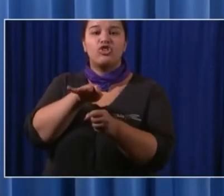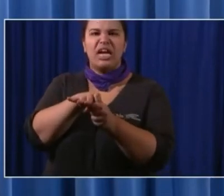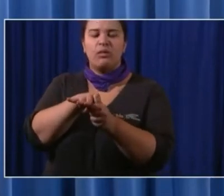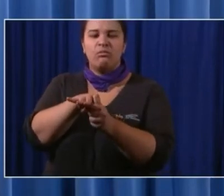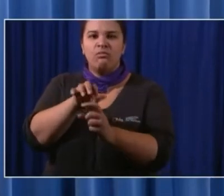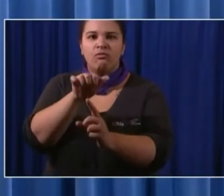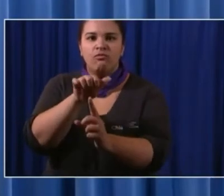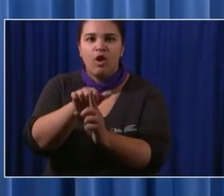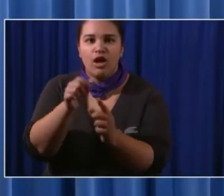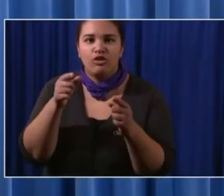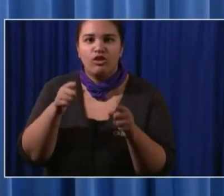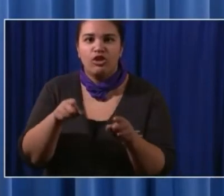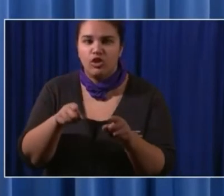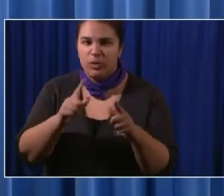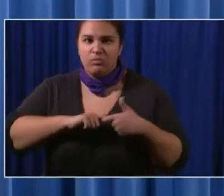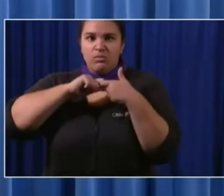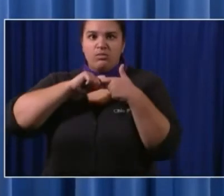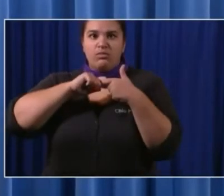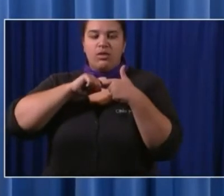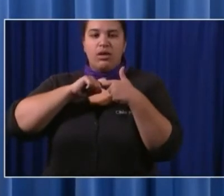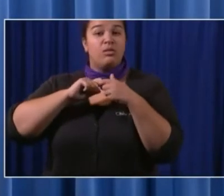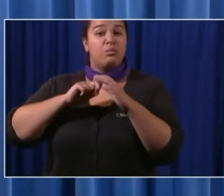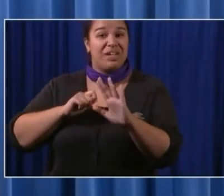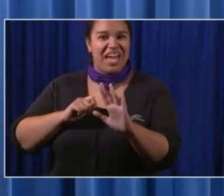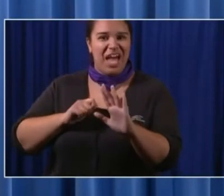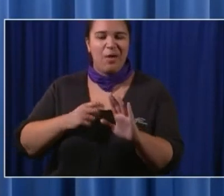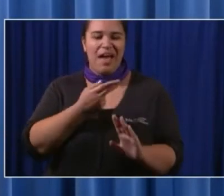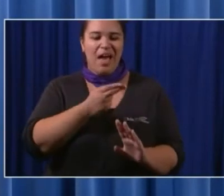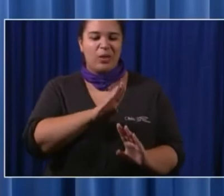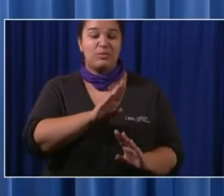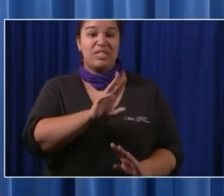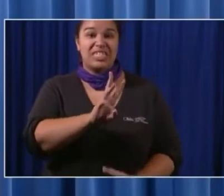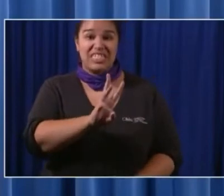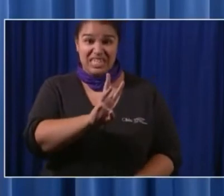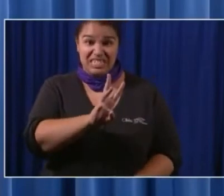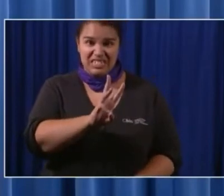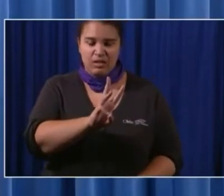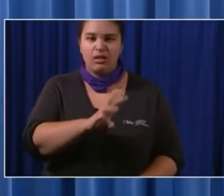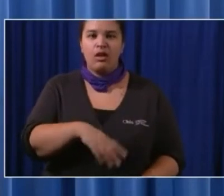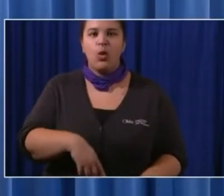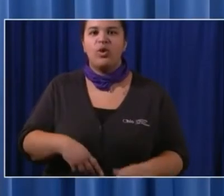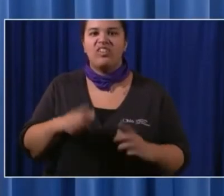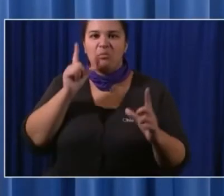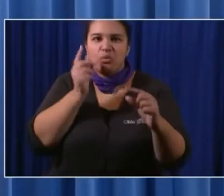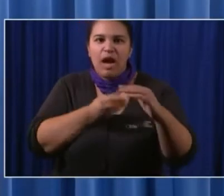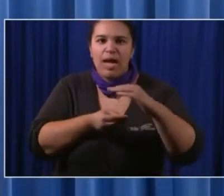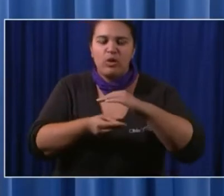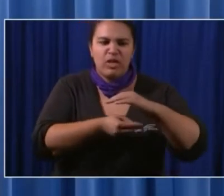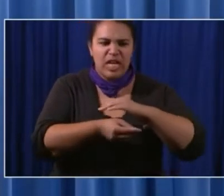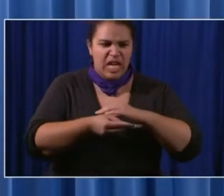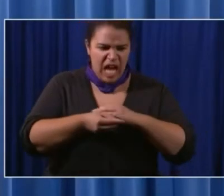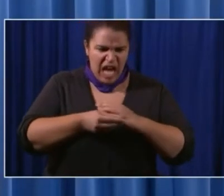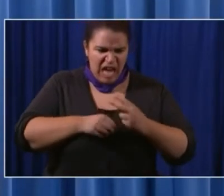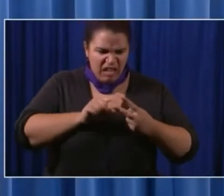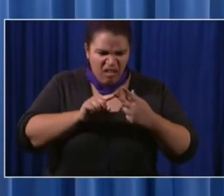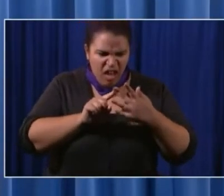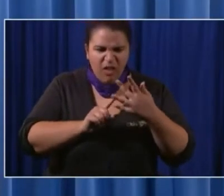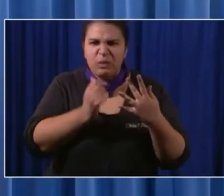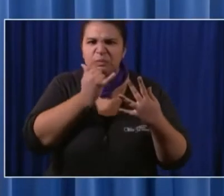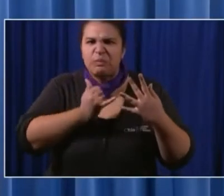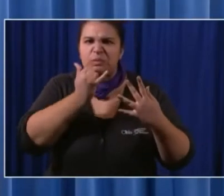Under House Bill 6, we've got a cloud of bribery and a strong allegation of other misdeeds. Explain again why you don't